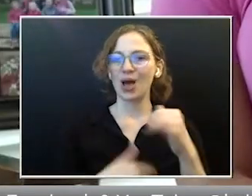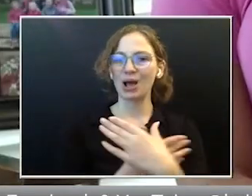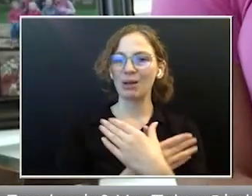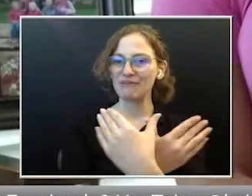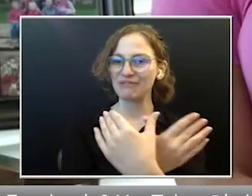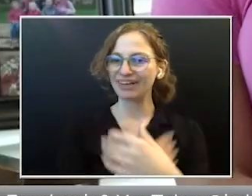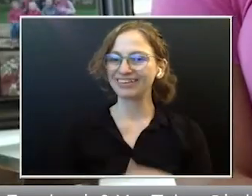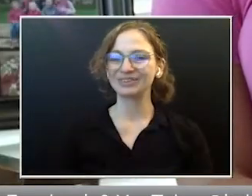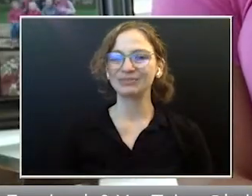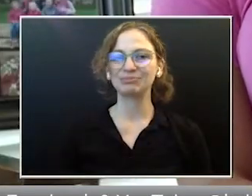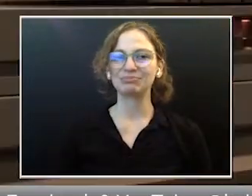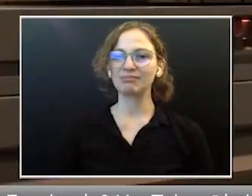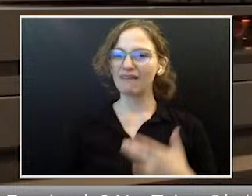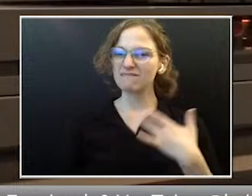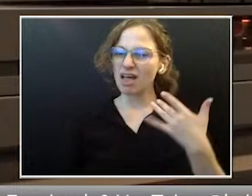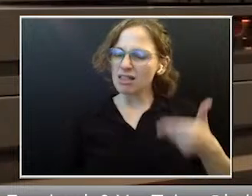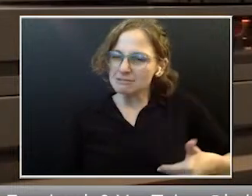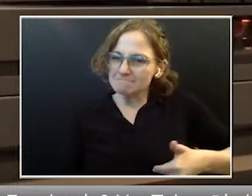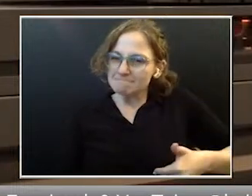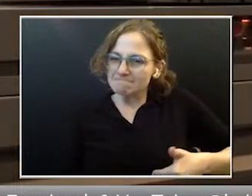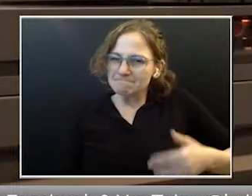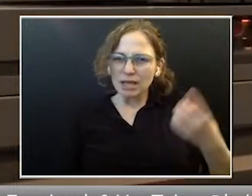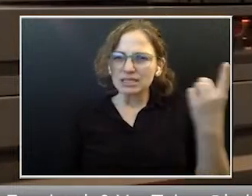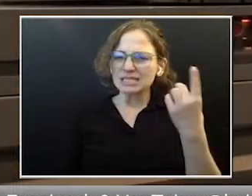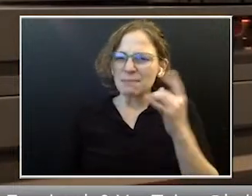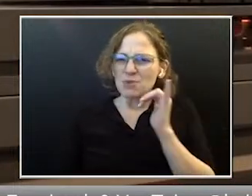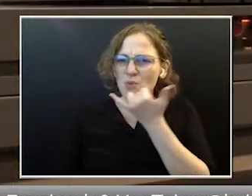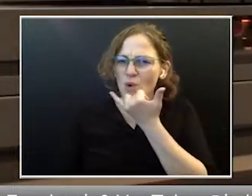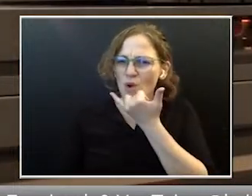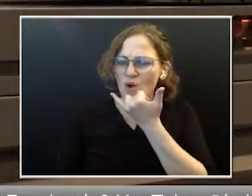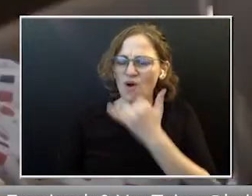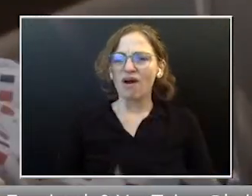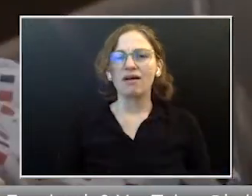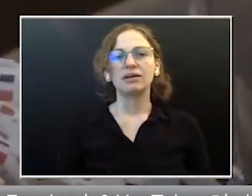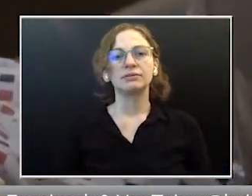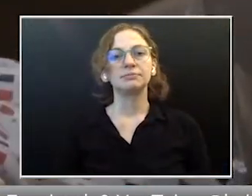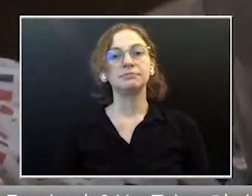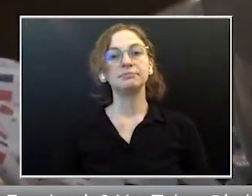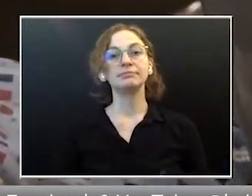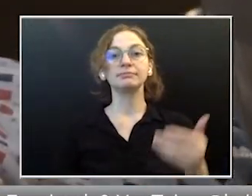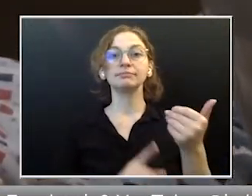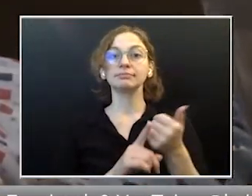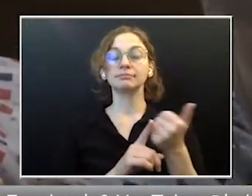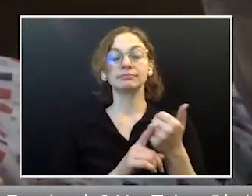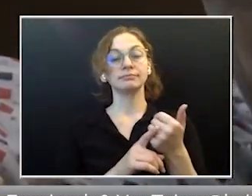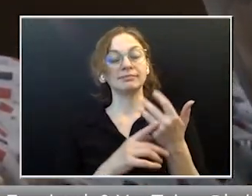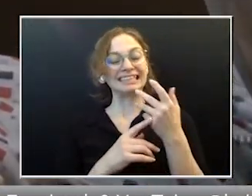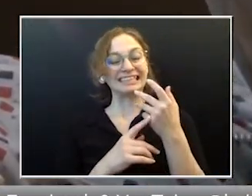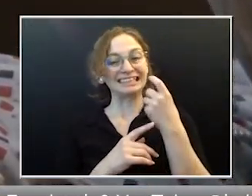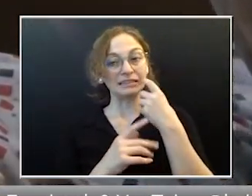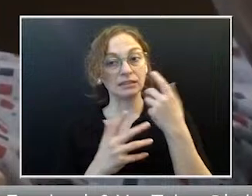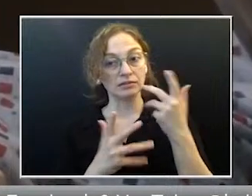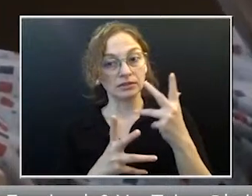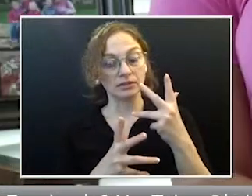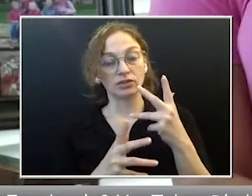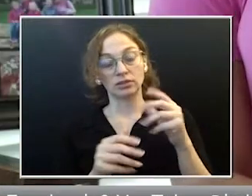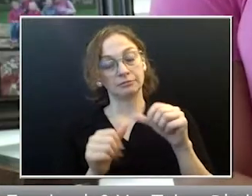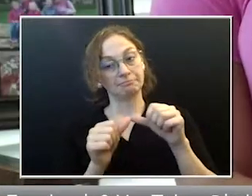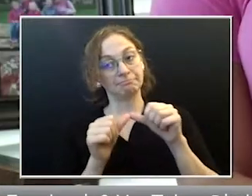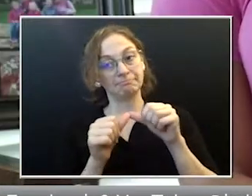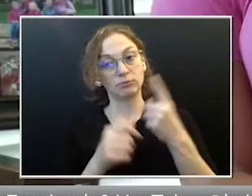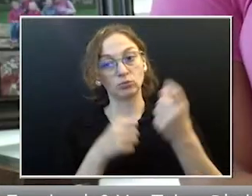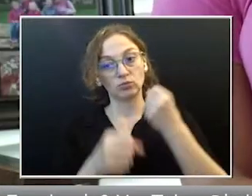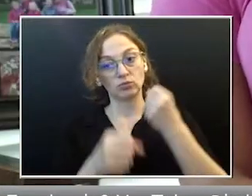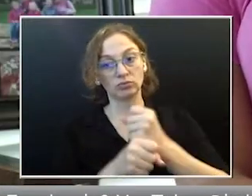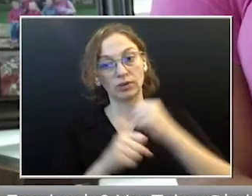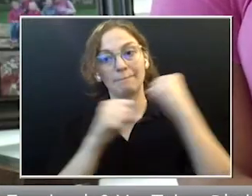like something was wrong. Angela was coming off a grueling year-long battle with breast cancer. The doctor came in and she